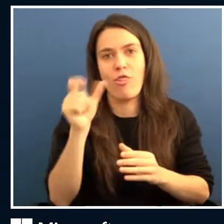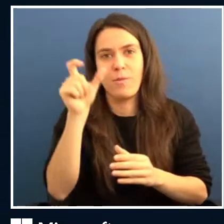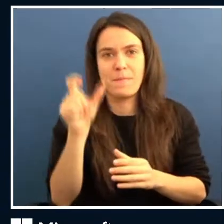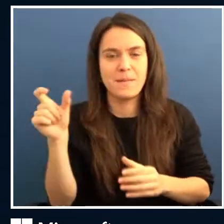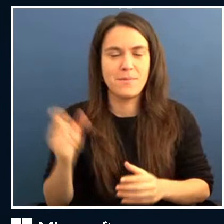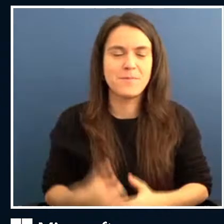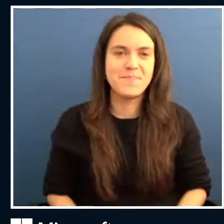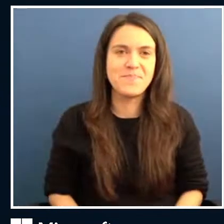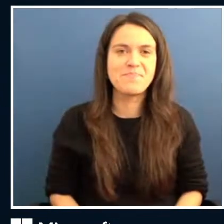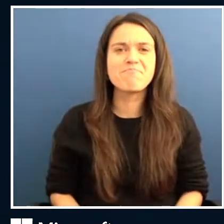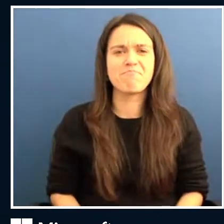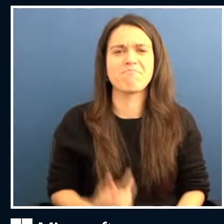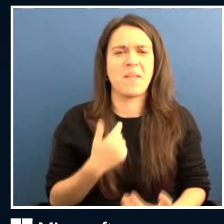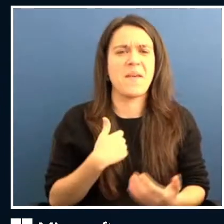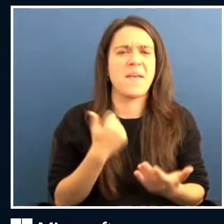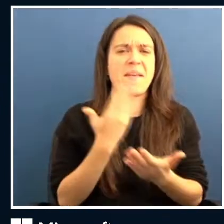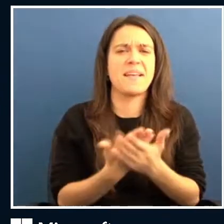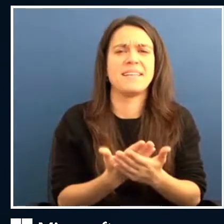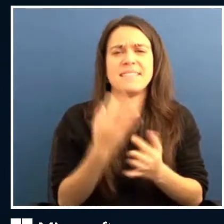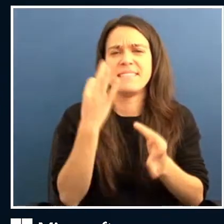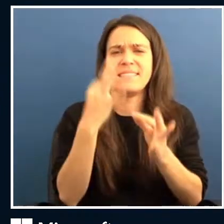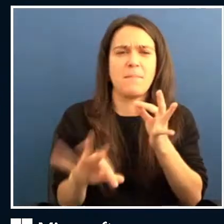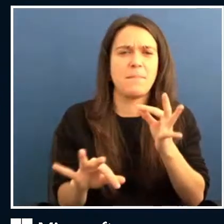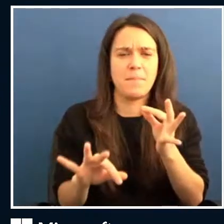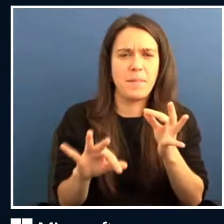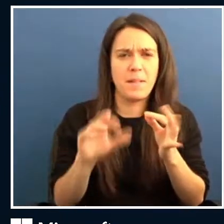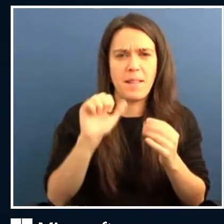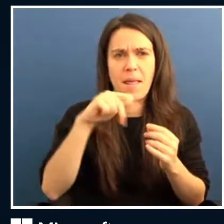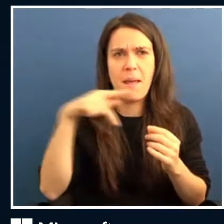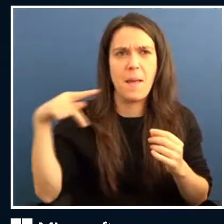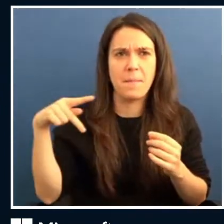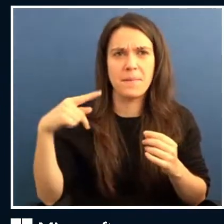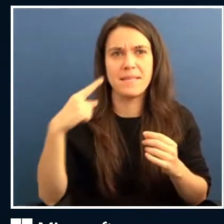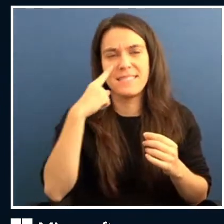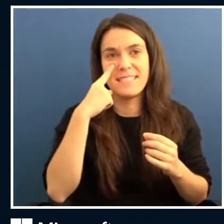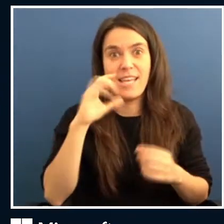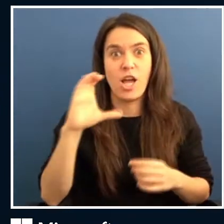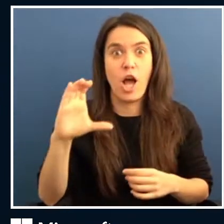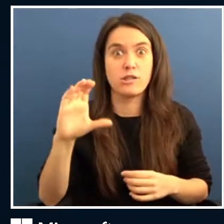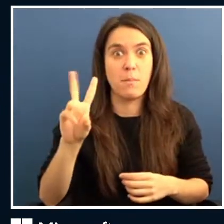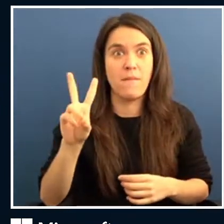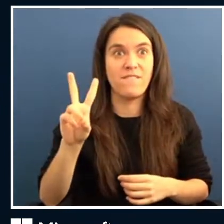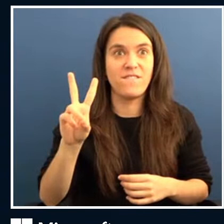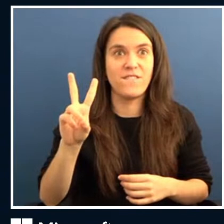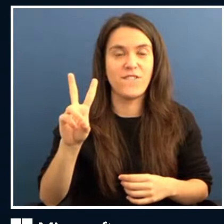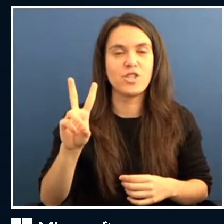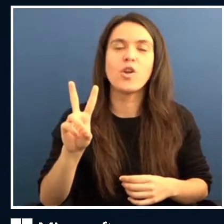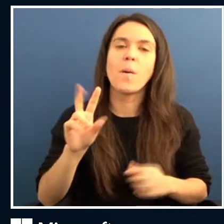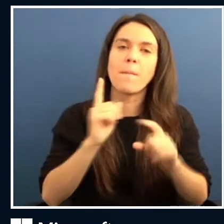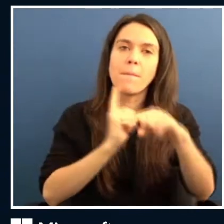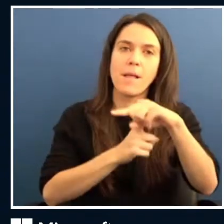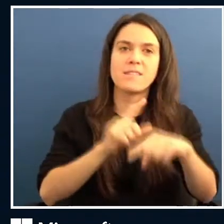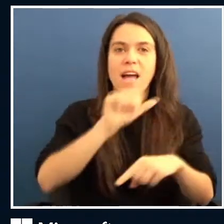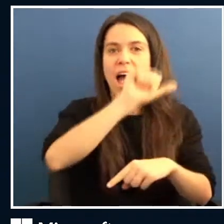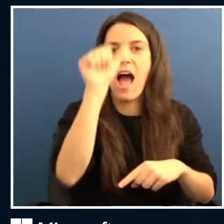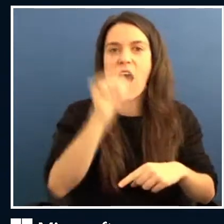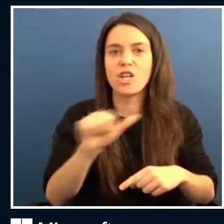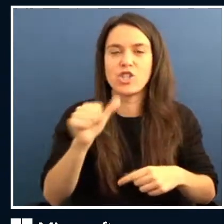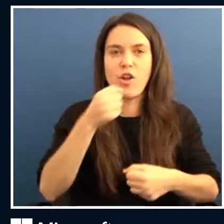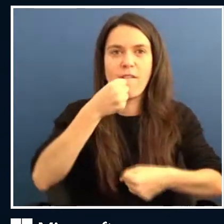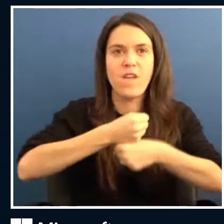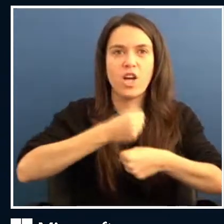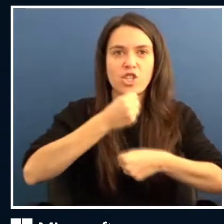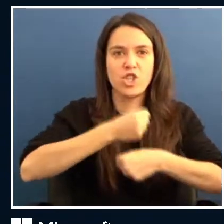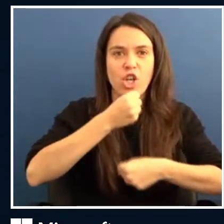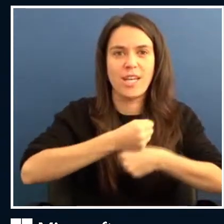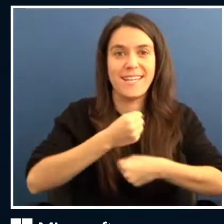simple static web app with our custom vision model and a tool called Azure Functions. And so Azure Functions